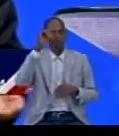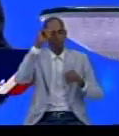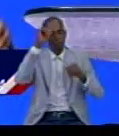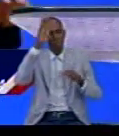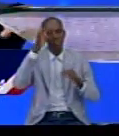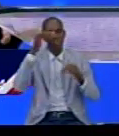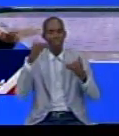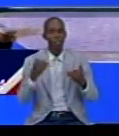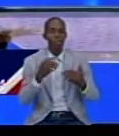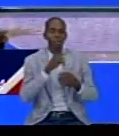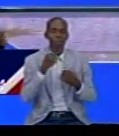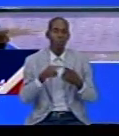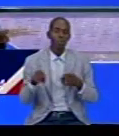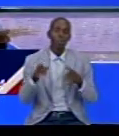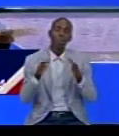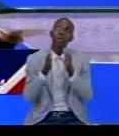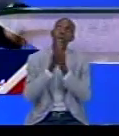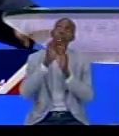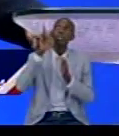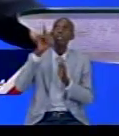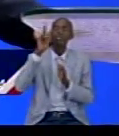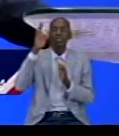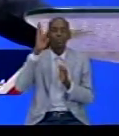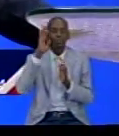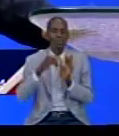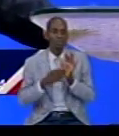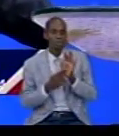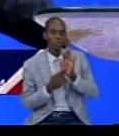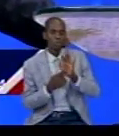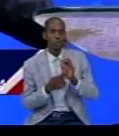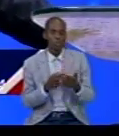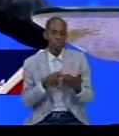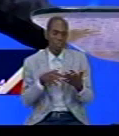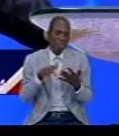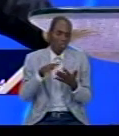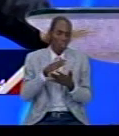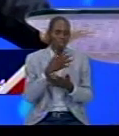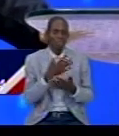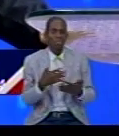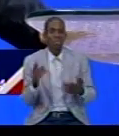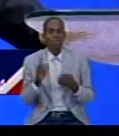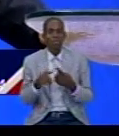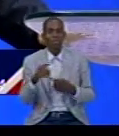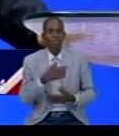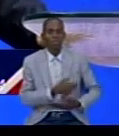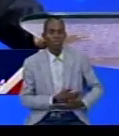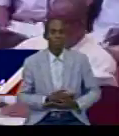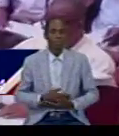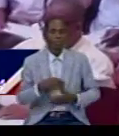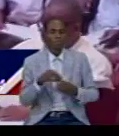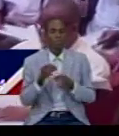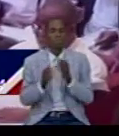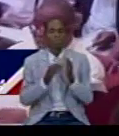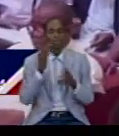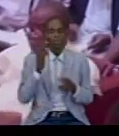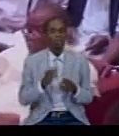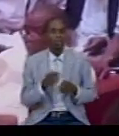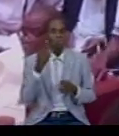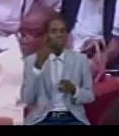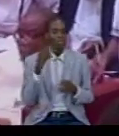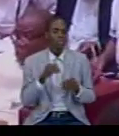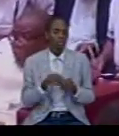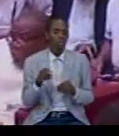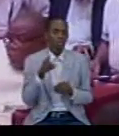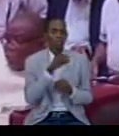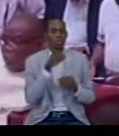you ask him, he will reveal these things unto babes in Jesus' name. And look at verse 26